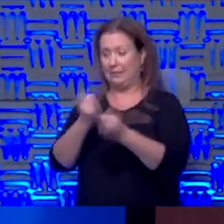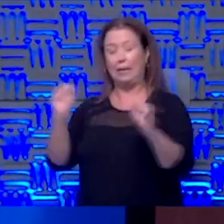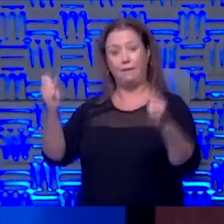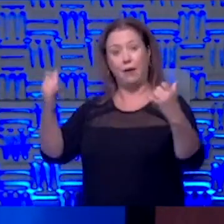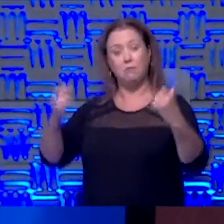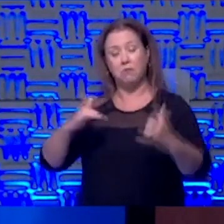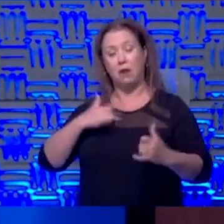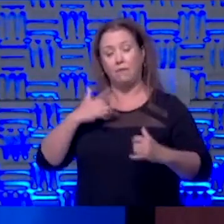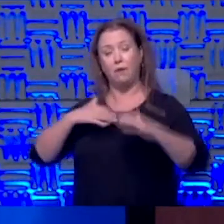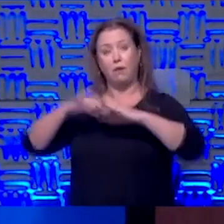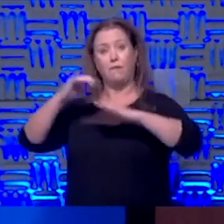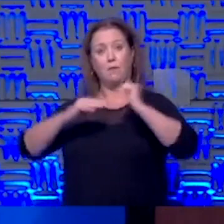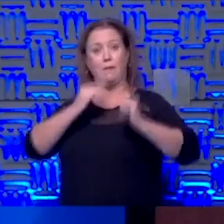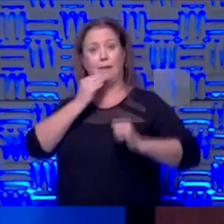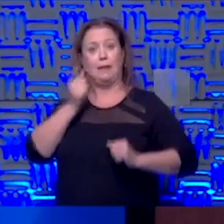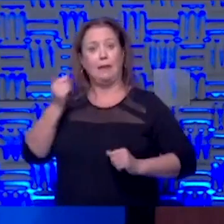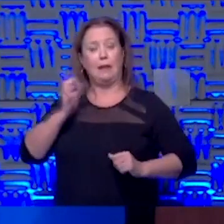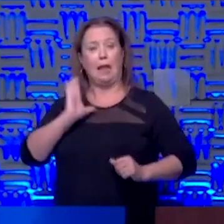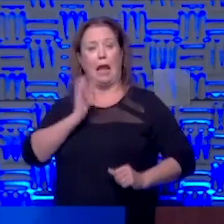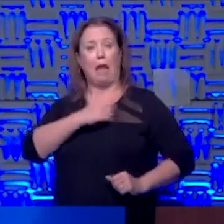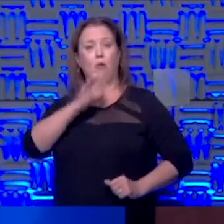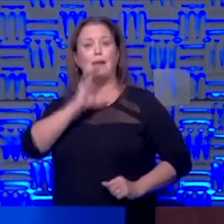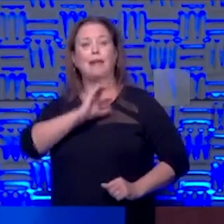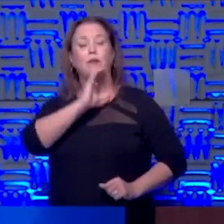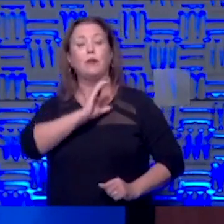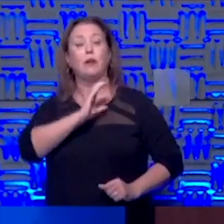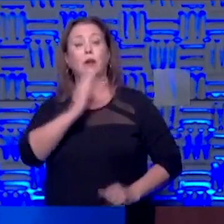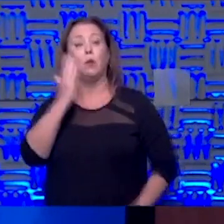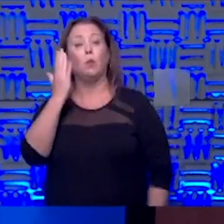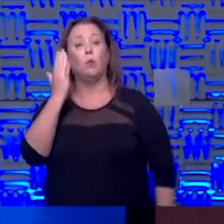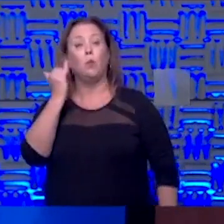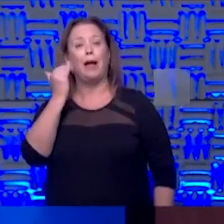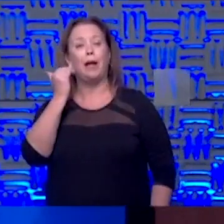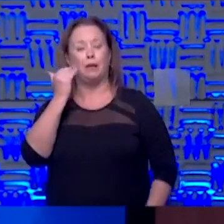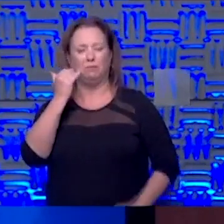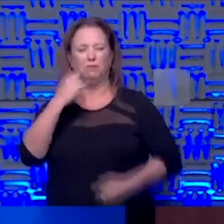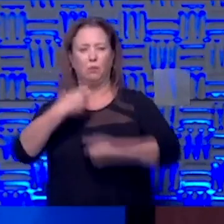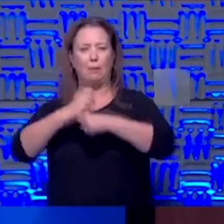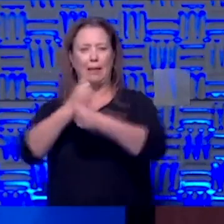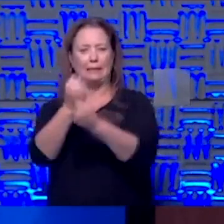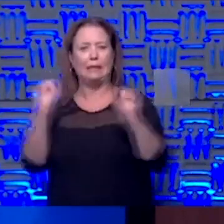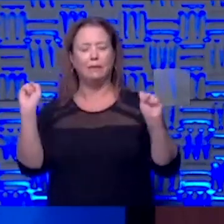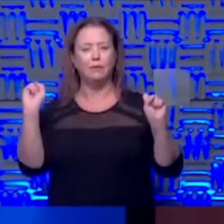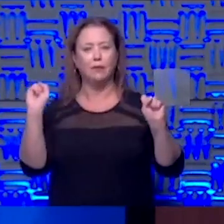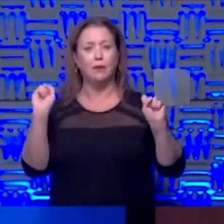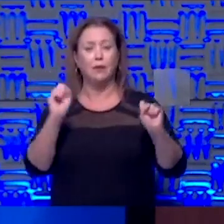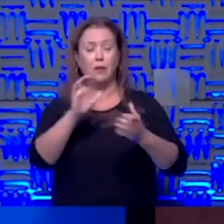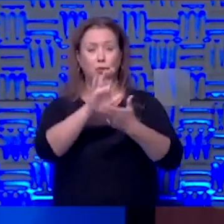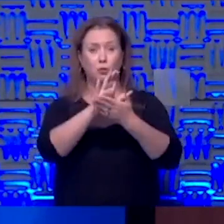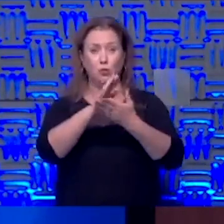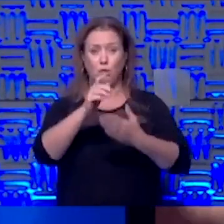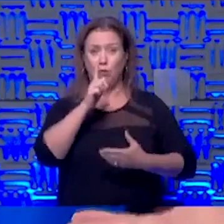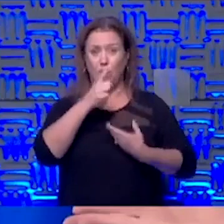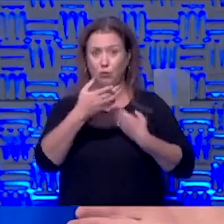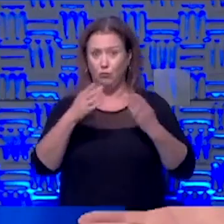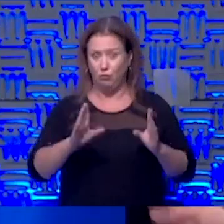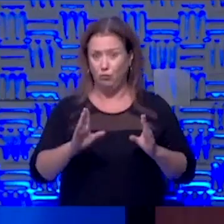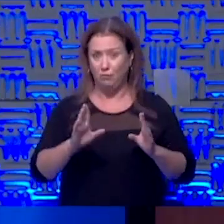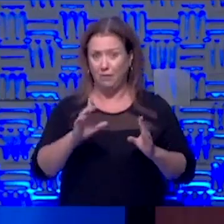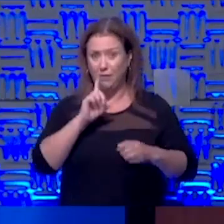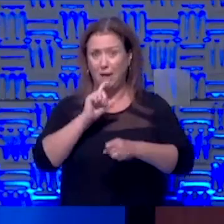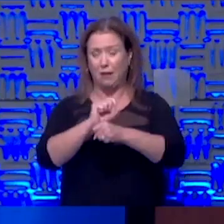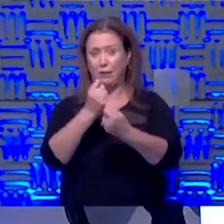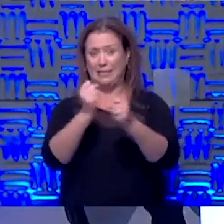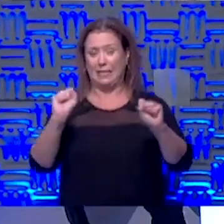would feel very comfortable having a meal down there. But it's because we made it that way. And what I don't know is in a school lunchroom, Dana, if they've made it that way.